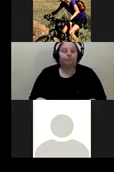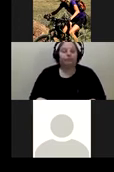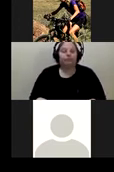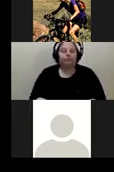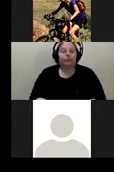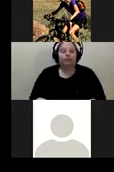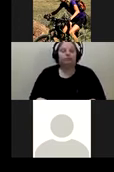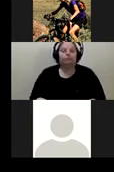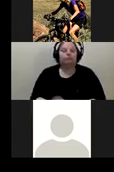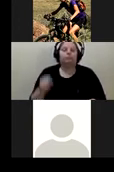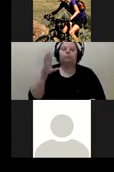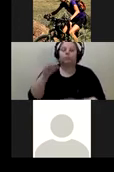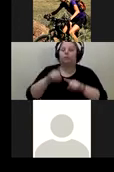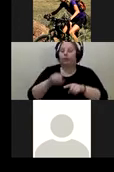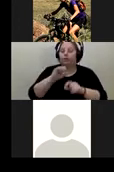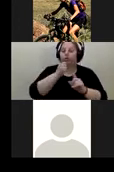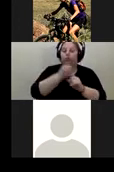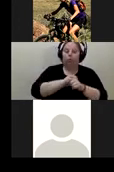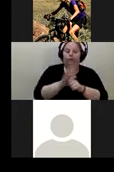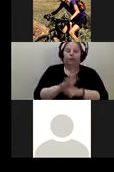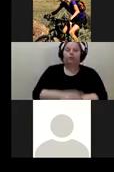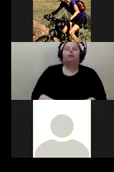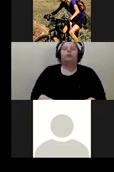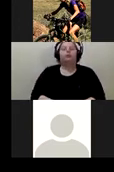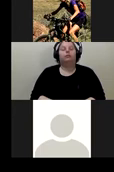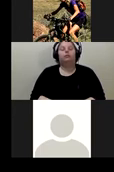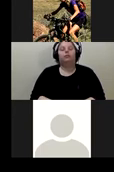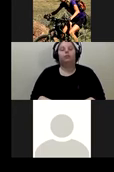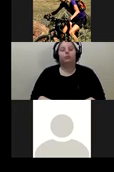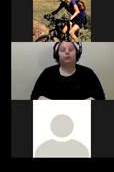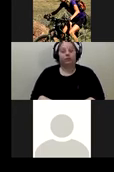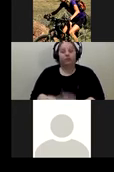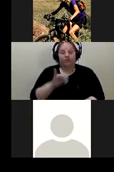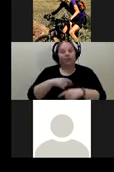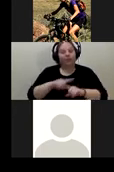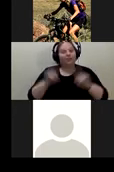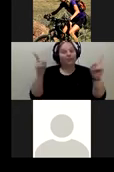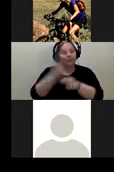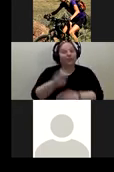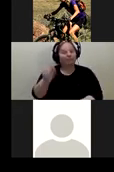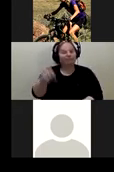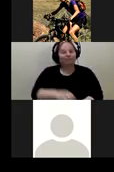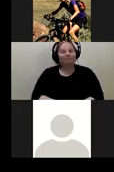Depends on COVID or not. Yep. That does make a difference, doesn't it?